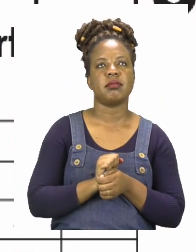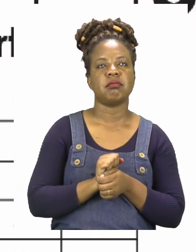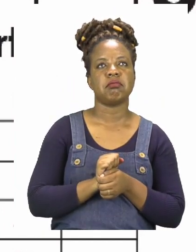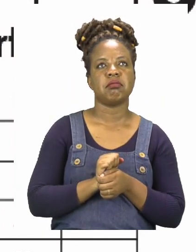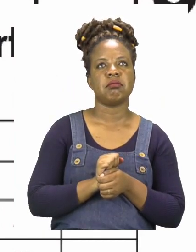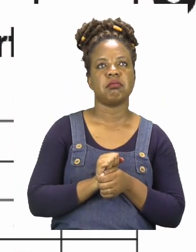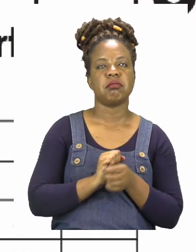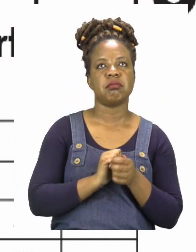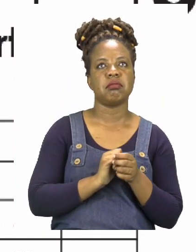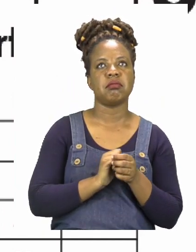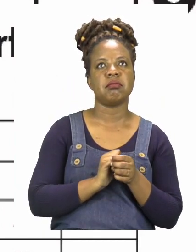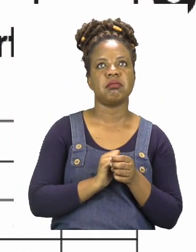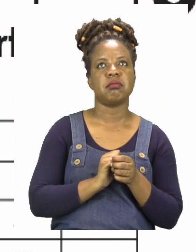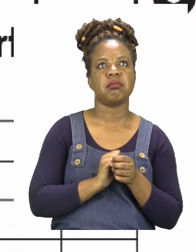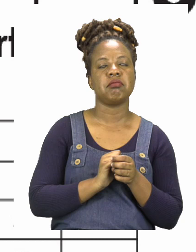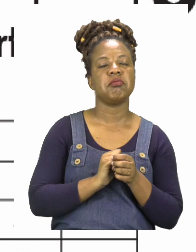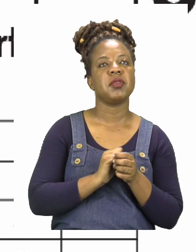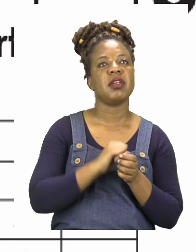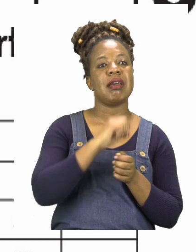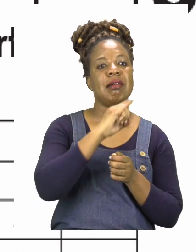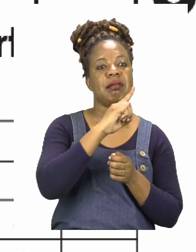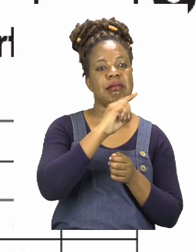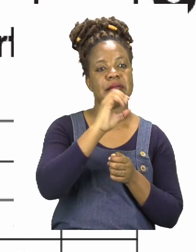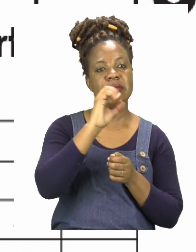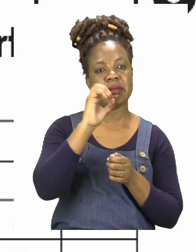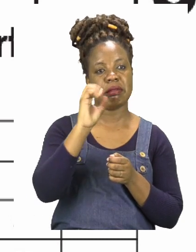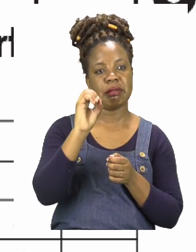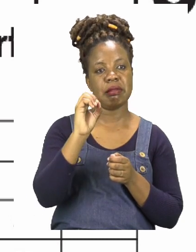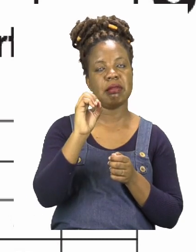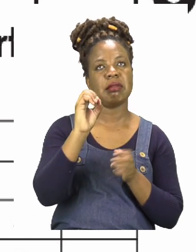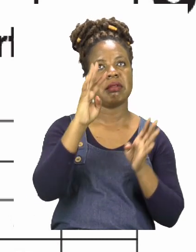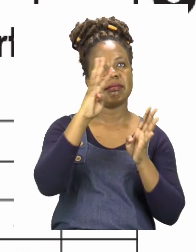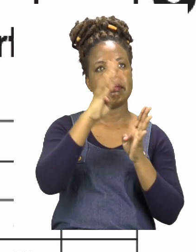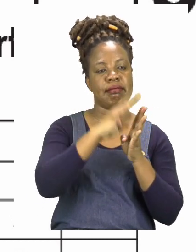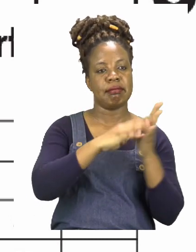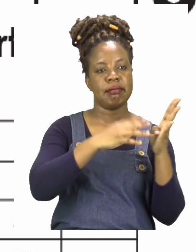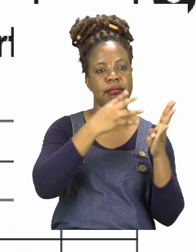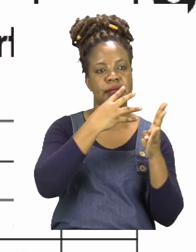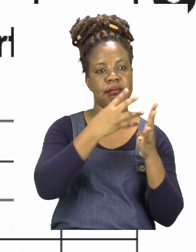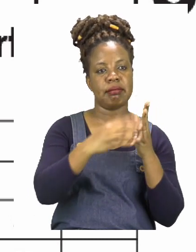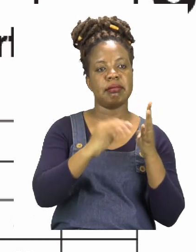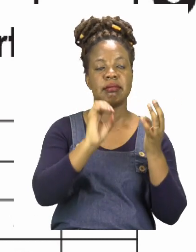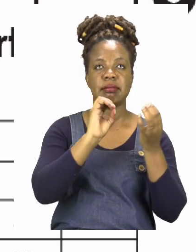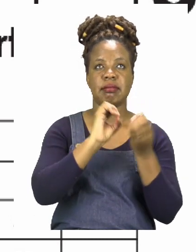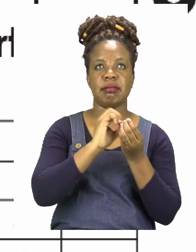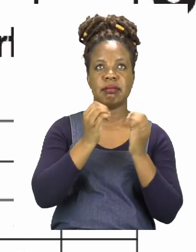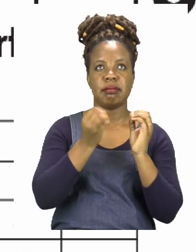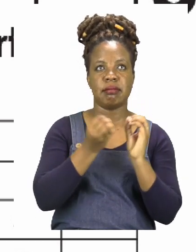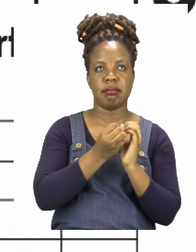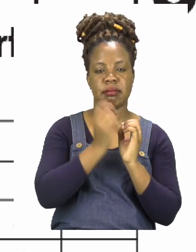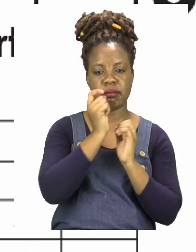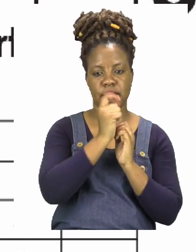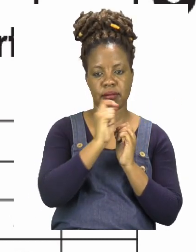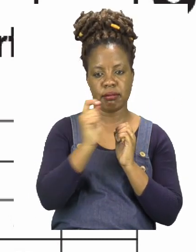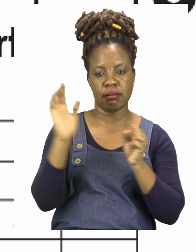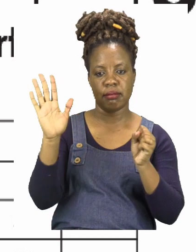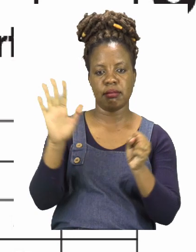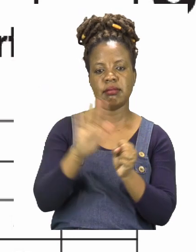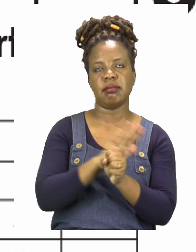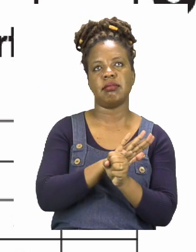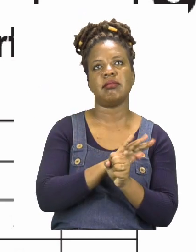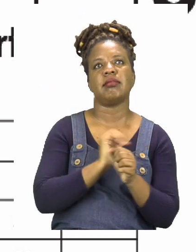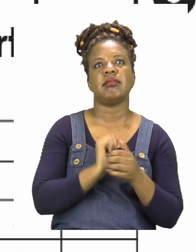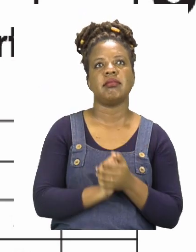complete the 100 chart. Now, I'm sure you've been doing this when you were grade 2, but we're going to practice it because now there